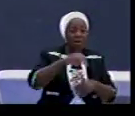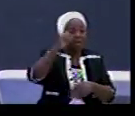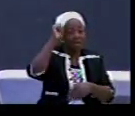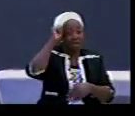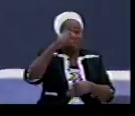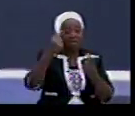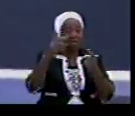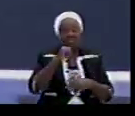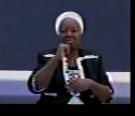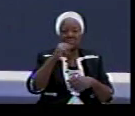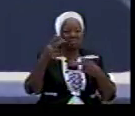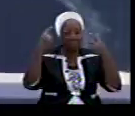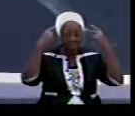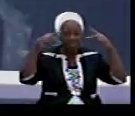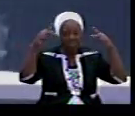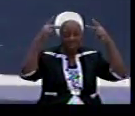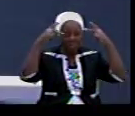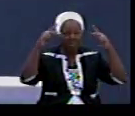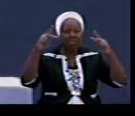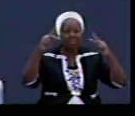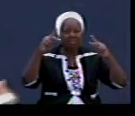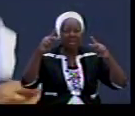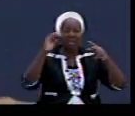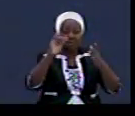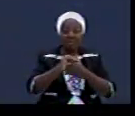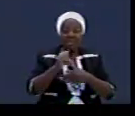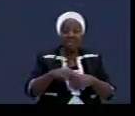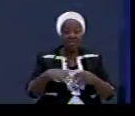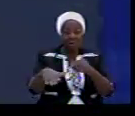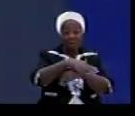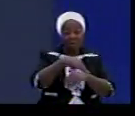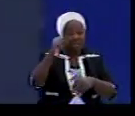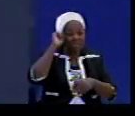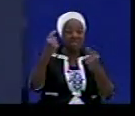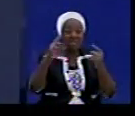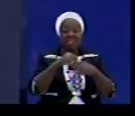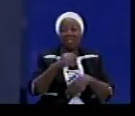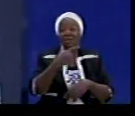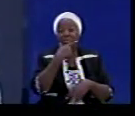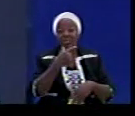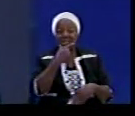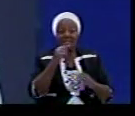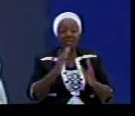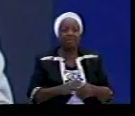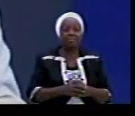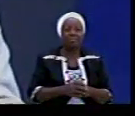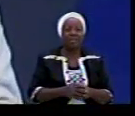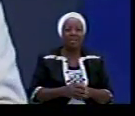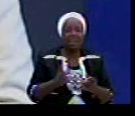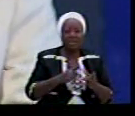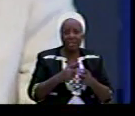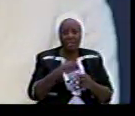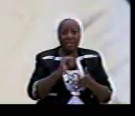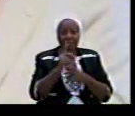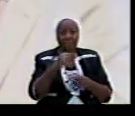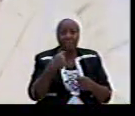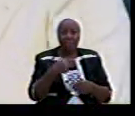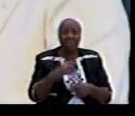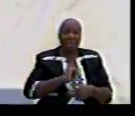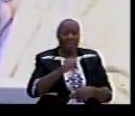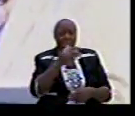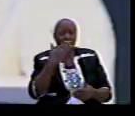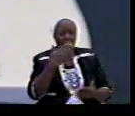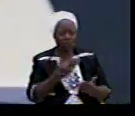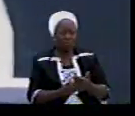hypocrite. That one is saying, I am good, but his conscience knows that he's bad. The one that says, I